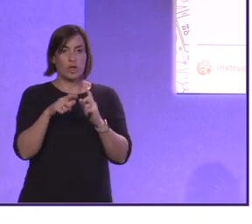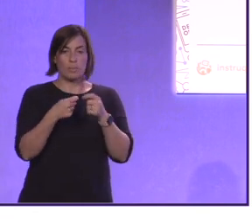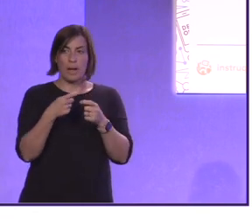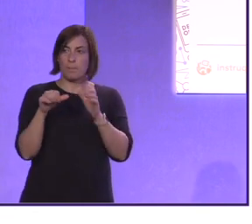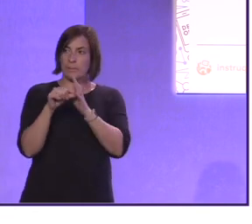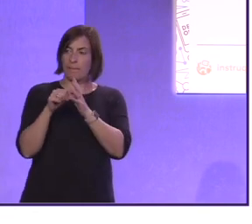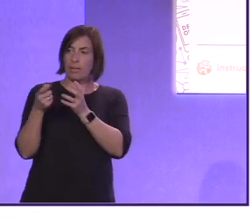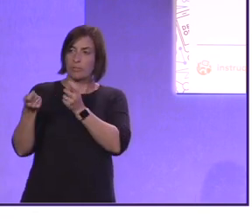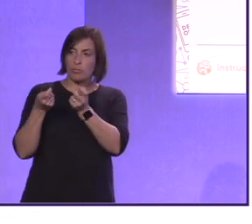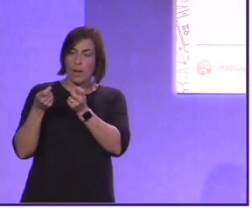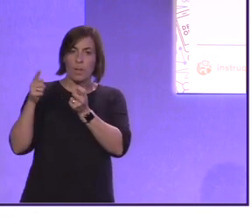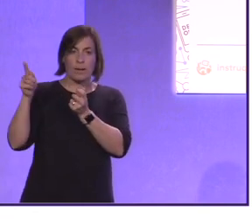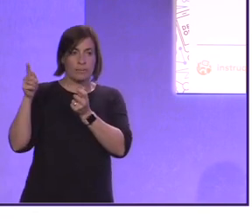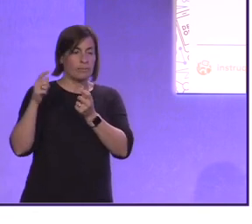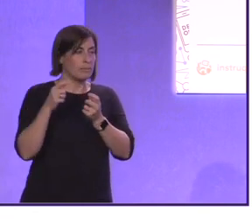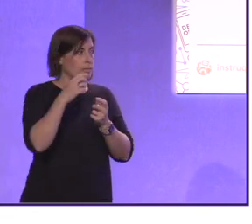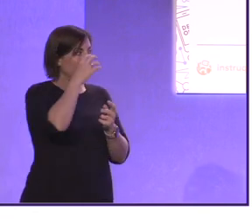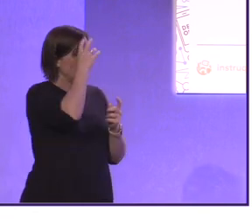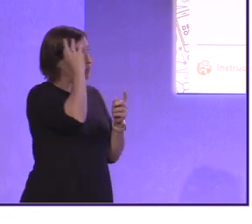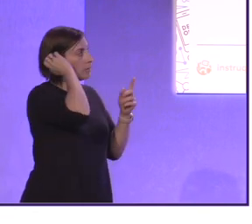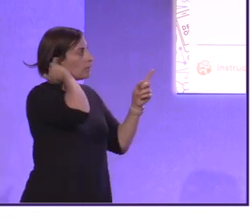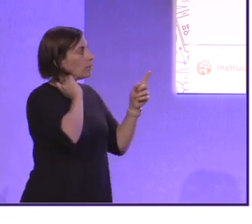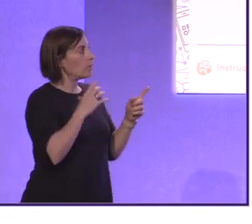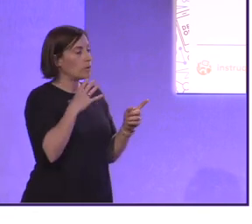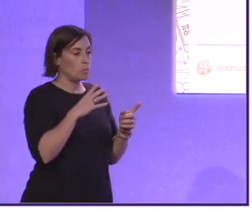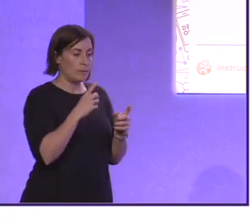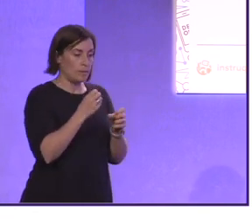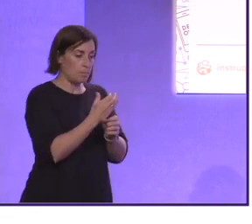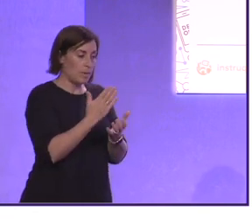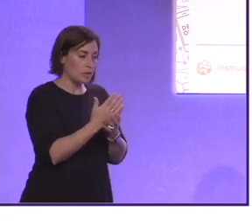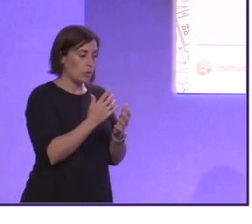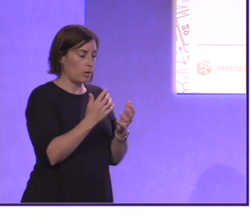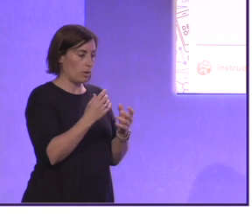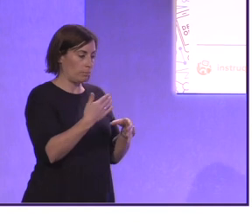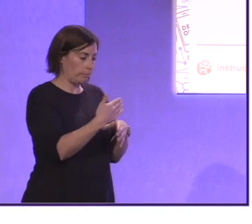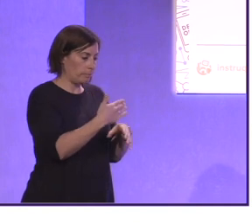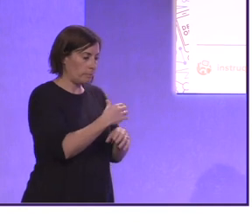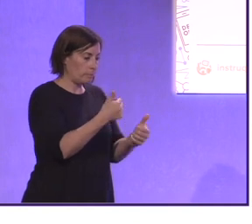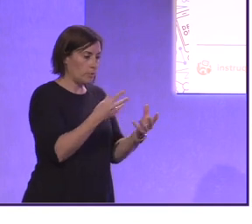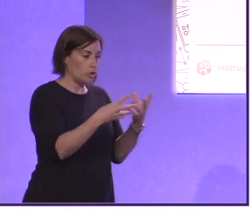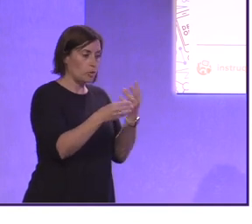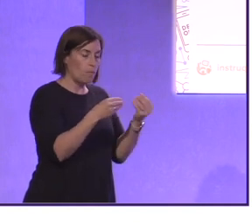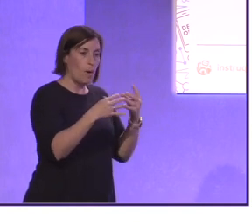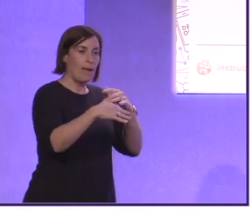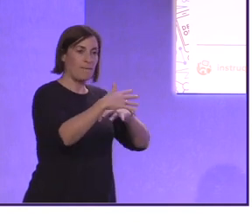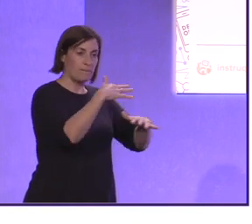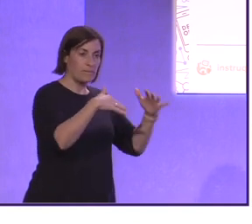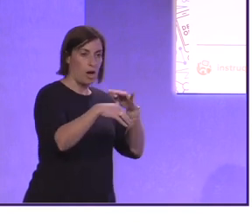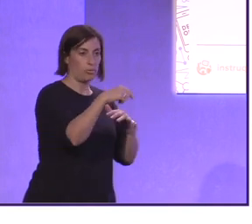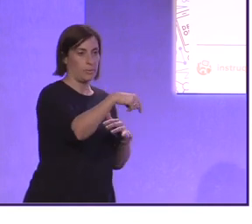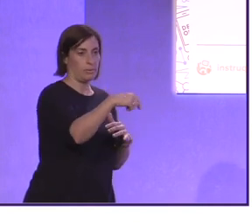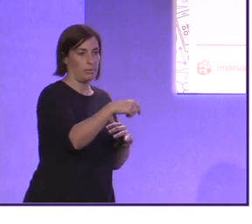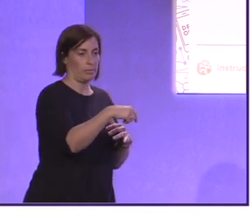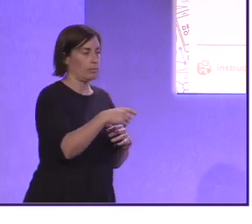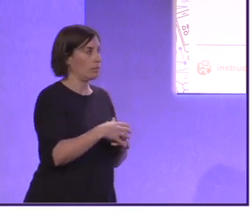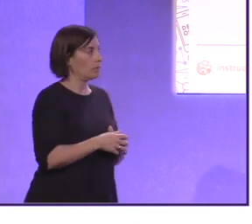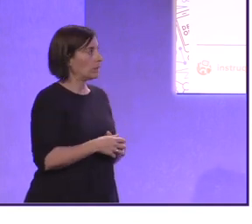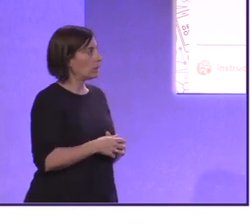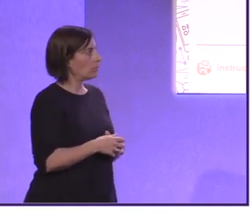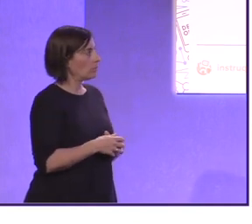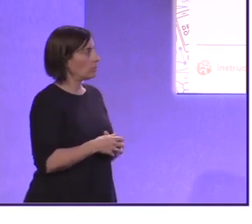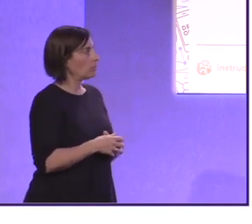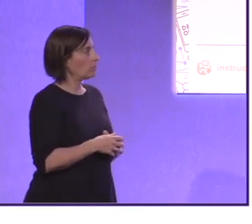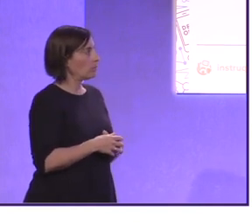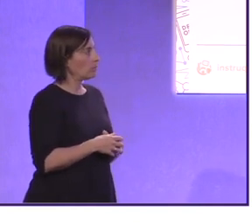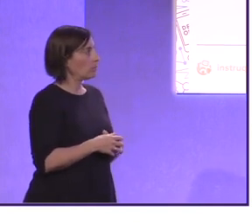first, because this needs to be secure, this needs to be, you know, performant, and this is where the software will live on. Let's focus on this. So there was a big drive